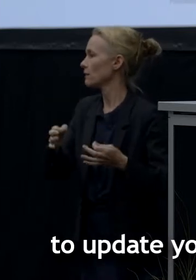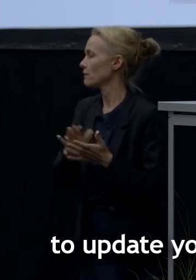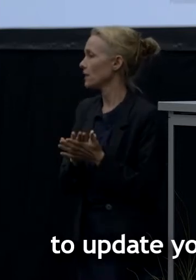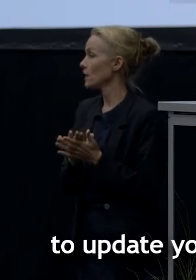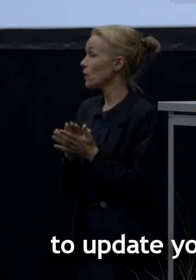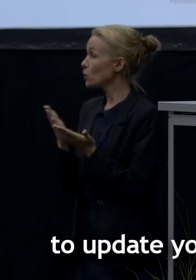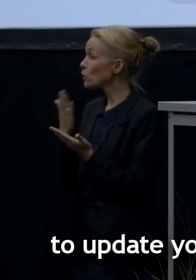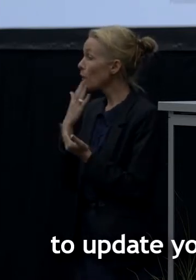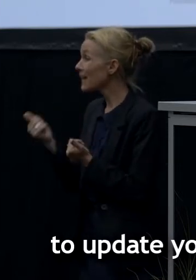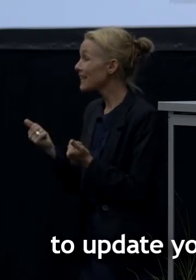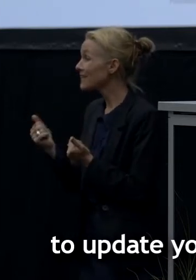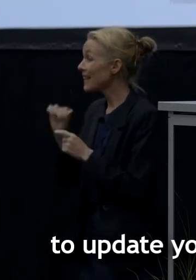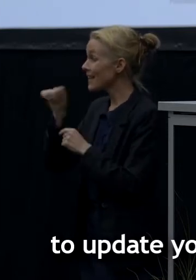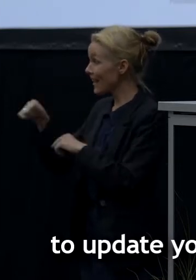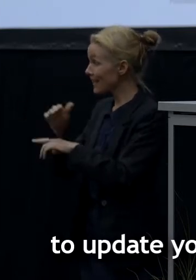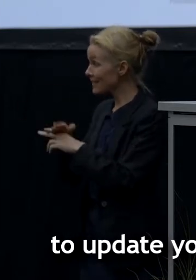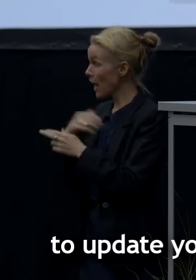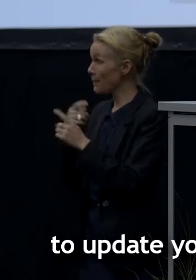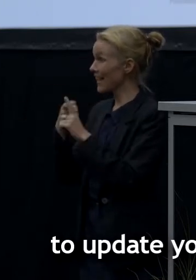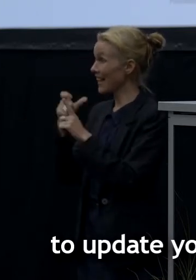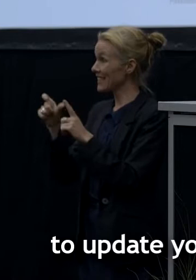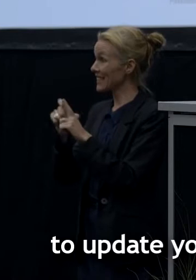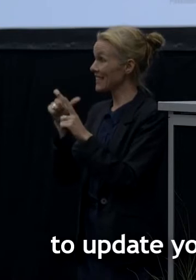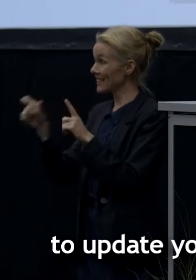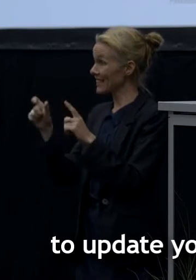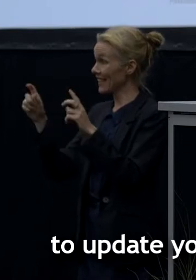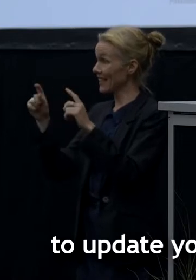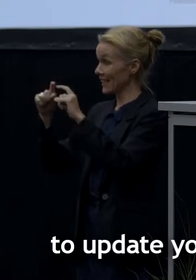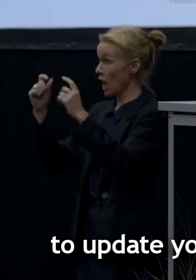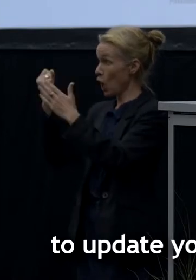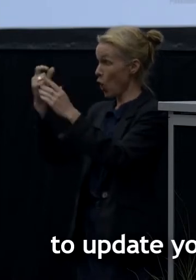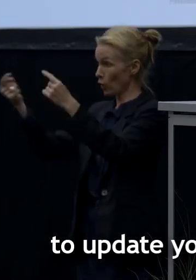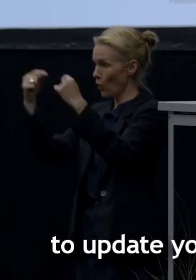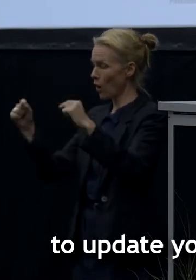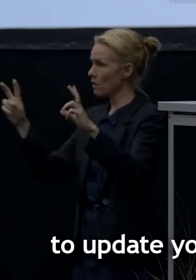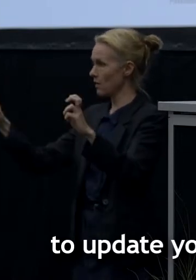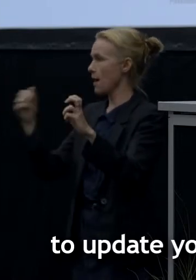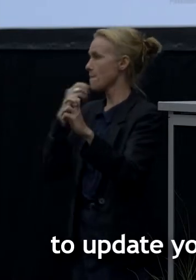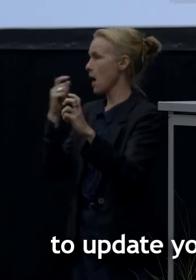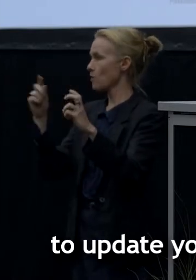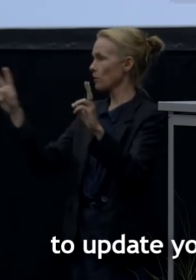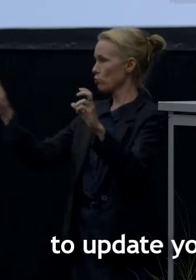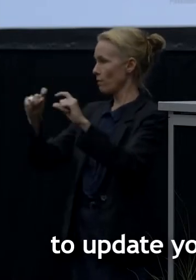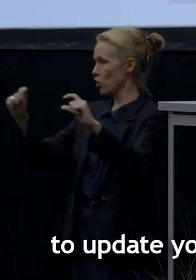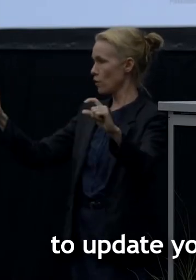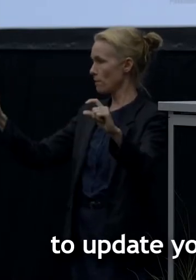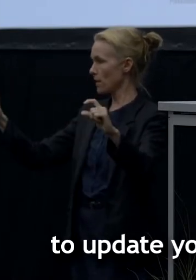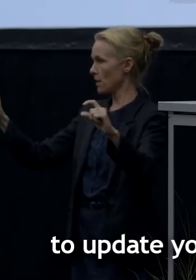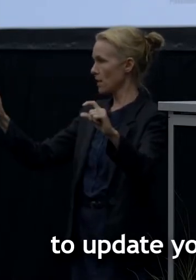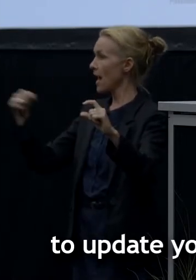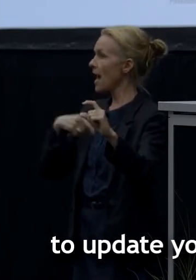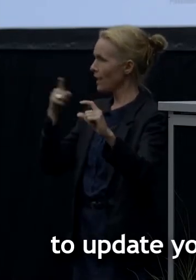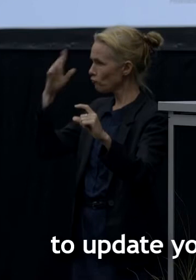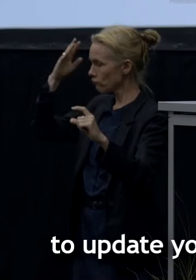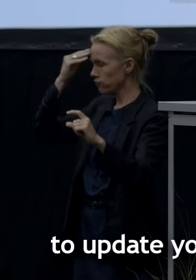the next time you see the KCDC logo, look underneath and be reminded of how important it is for you to be